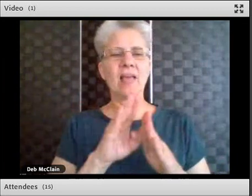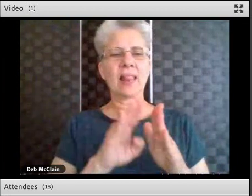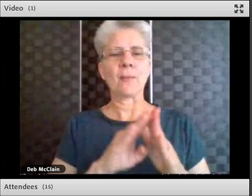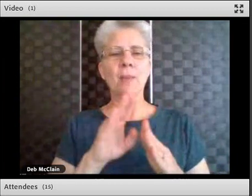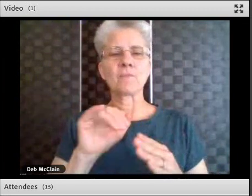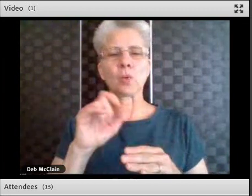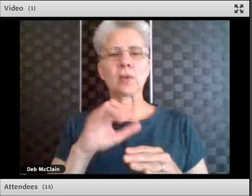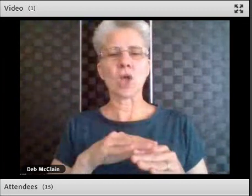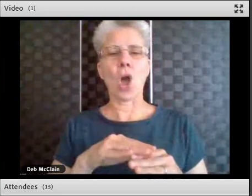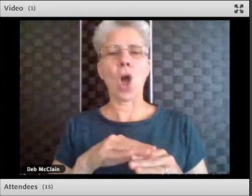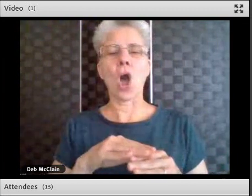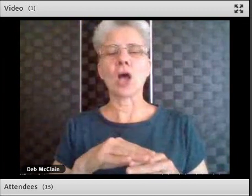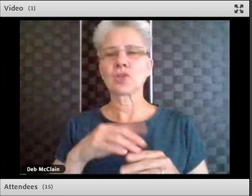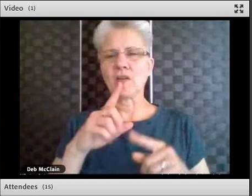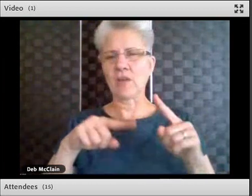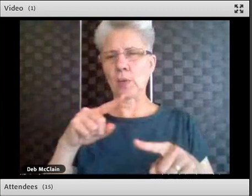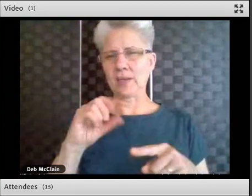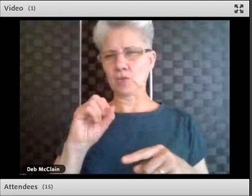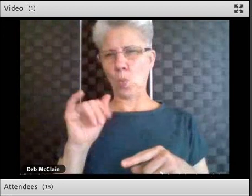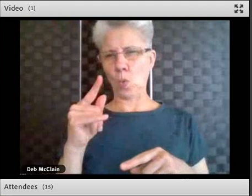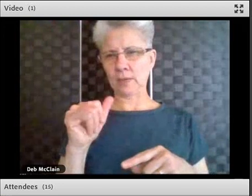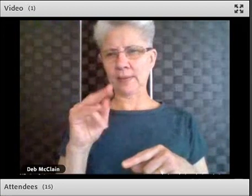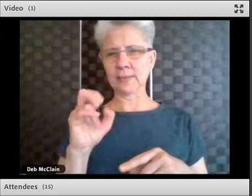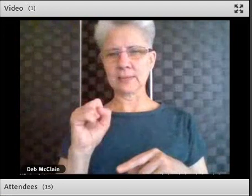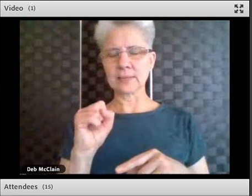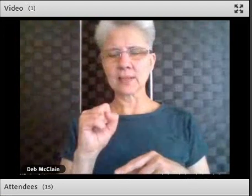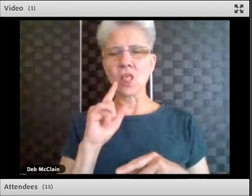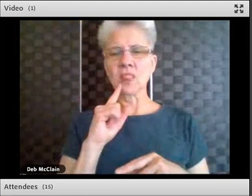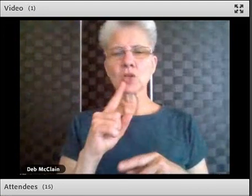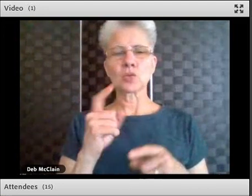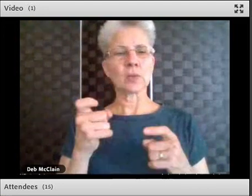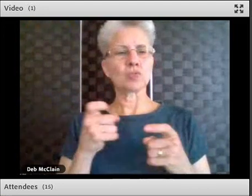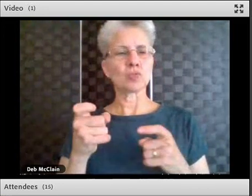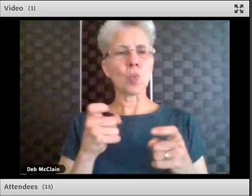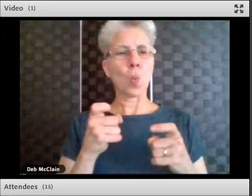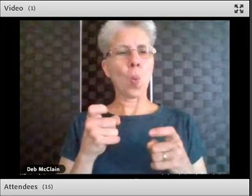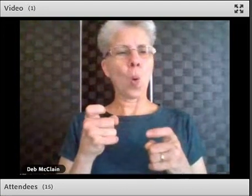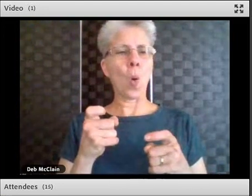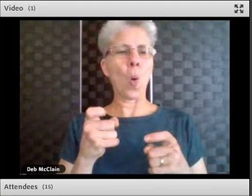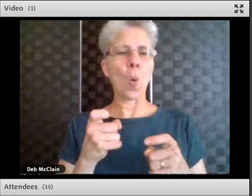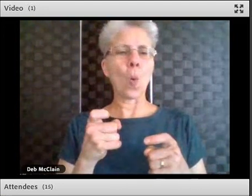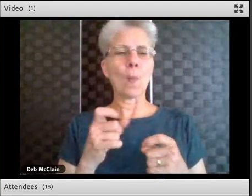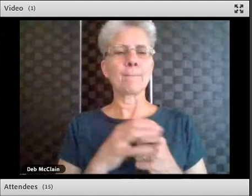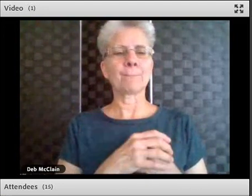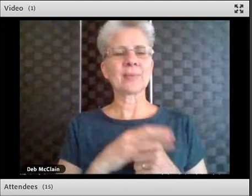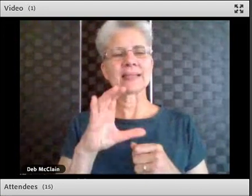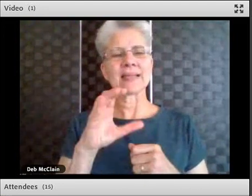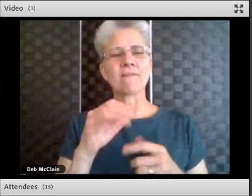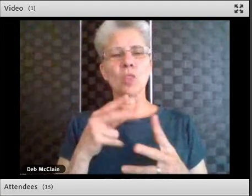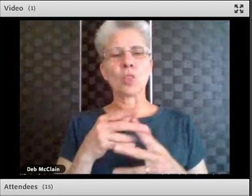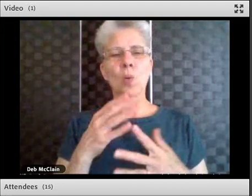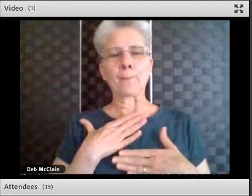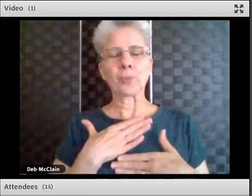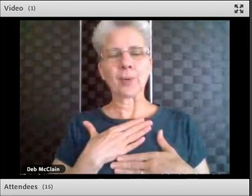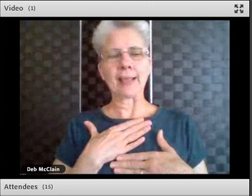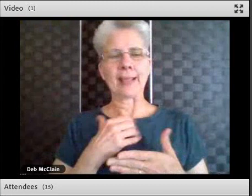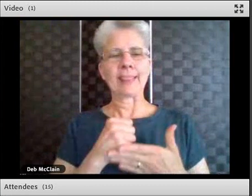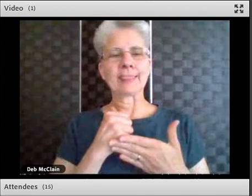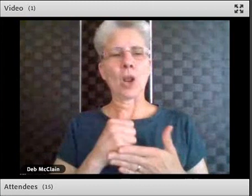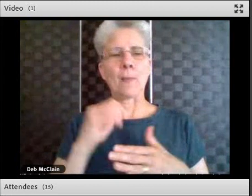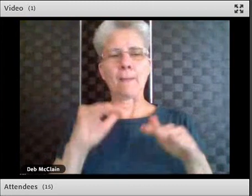mucus on your various organs, but you can control CF through breathing therapy and a